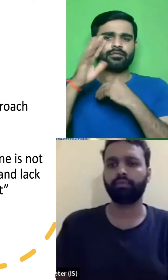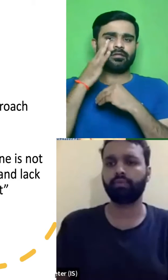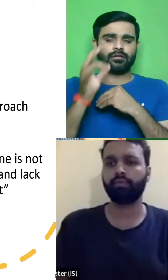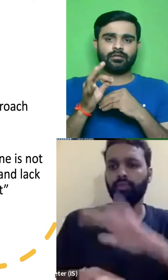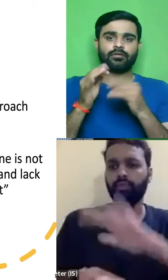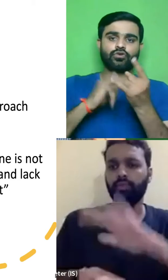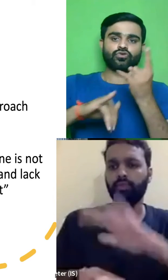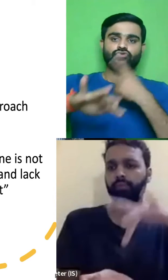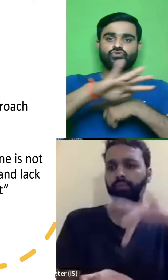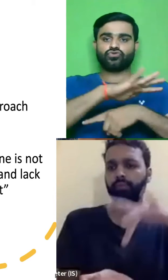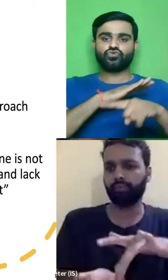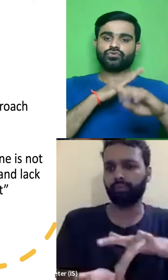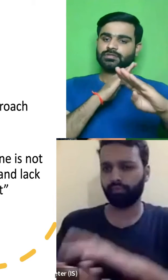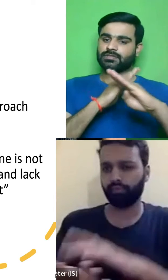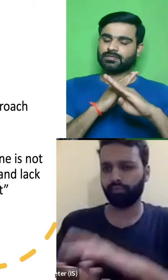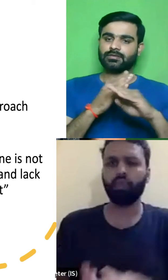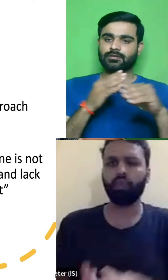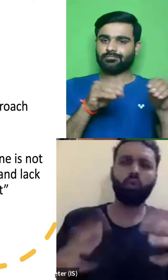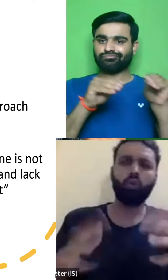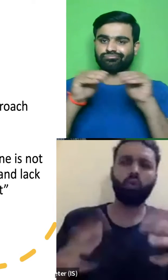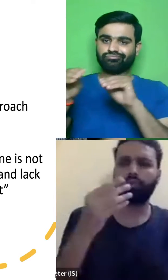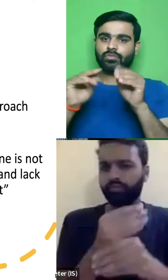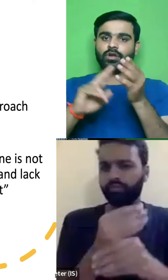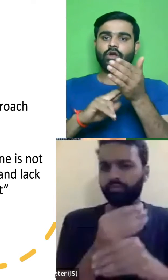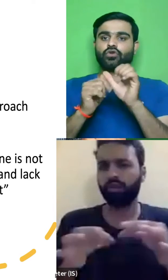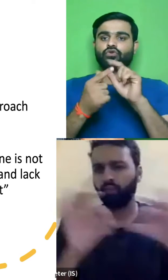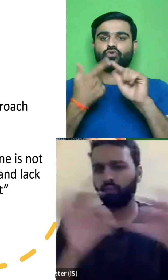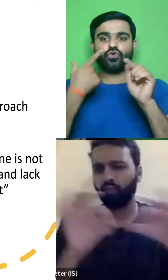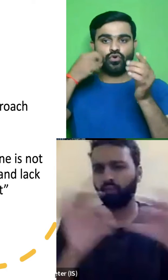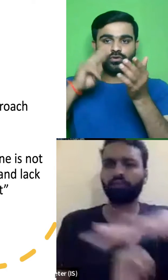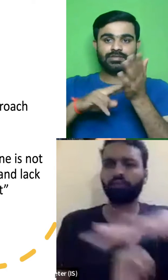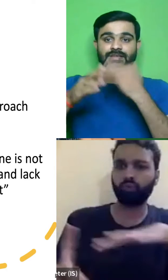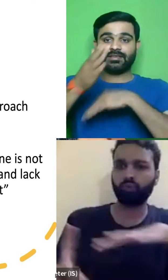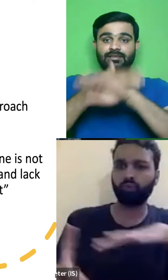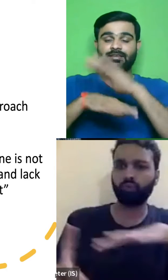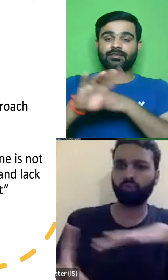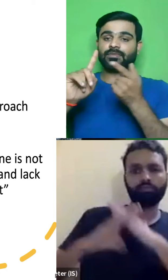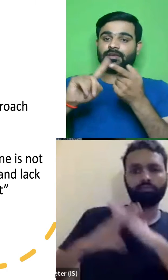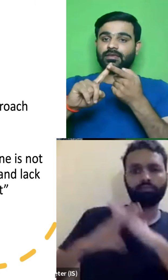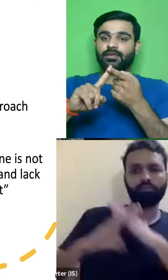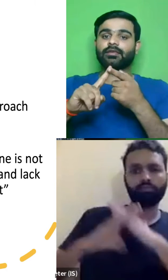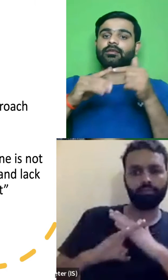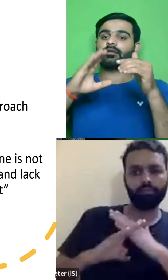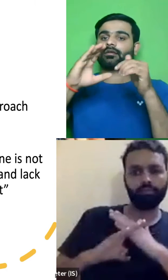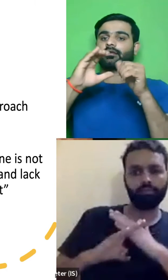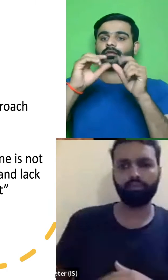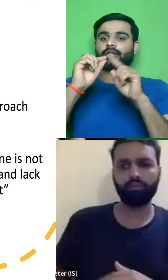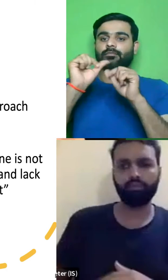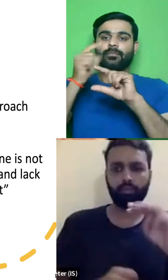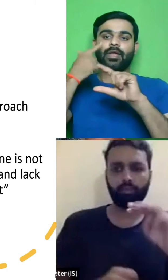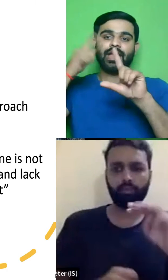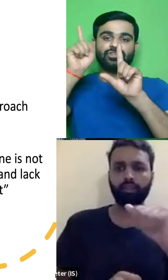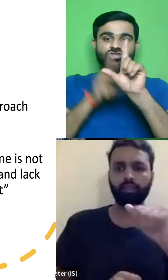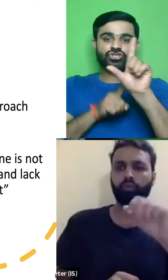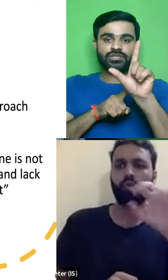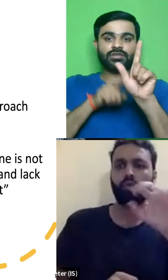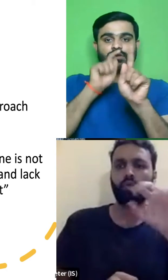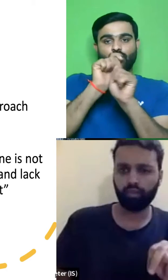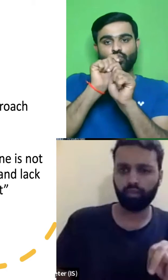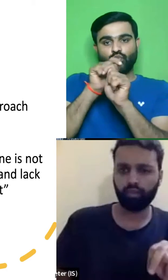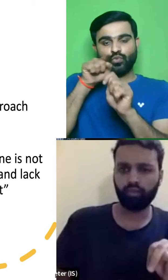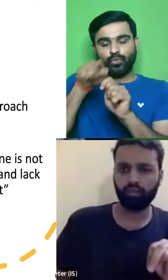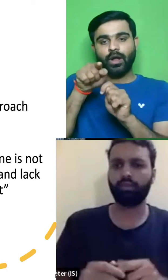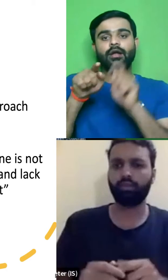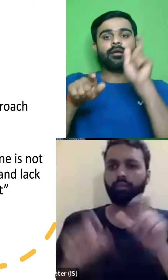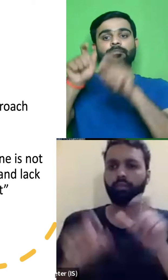social protection is moving away from the notion that disability is the incapacity to work. Okay, we're trying to promote the employment of